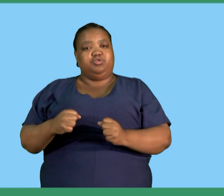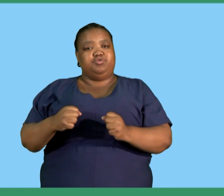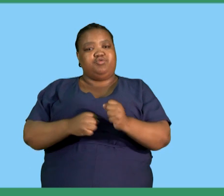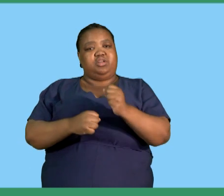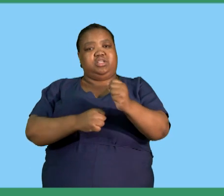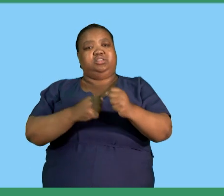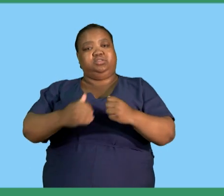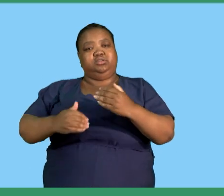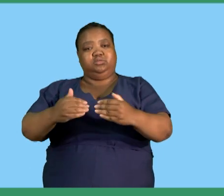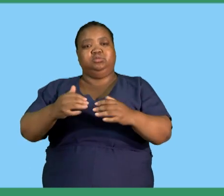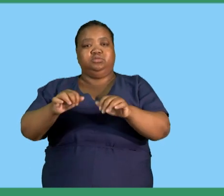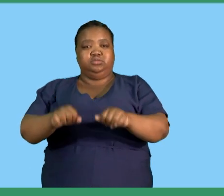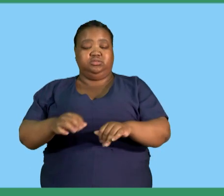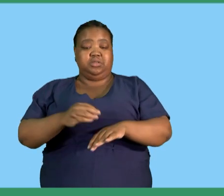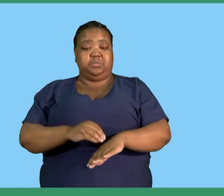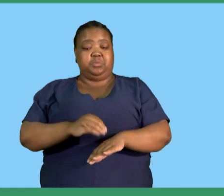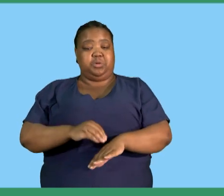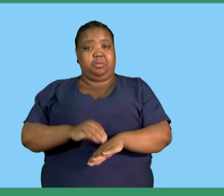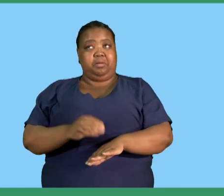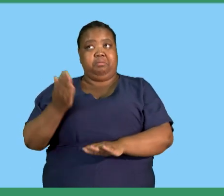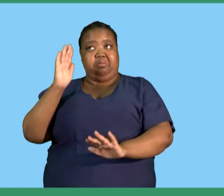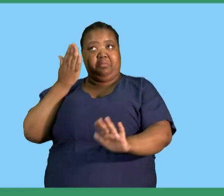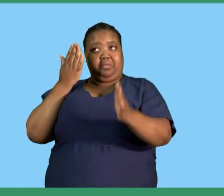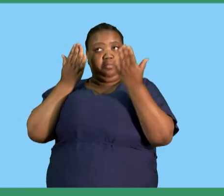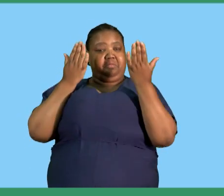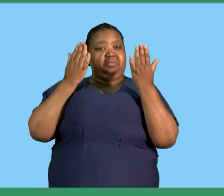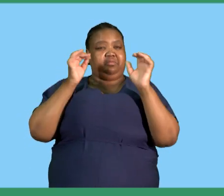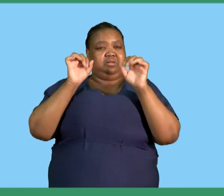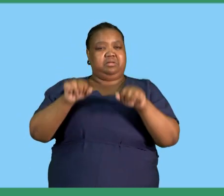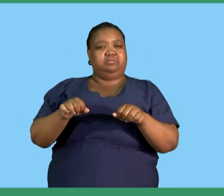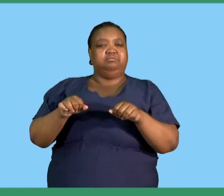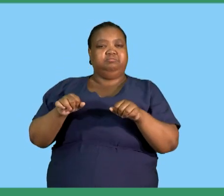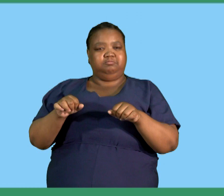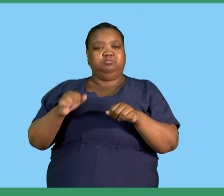or strategy continuously. And then if problems emerge,